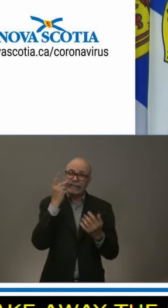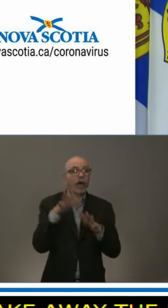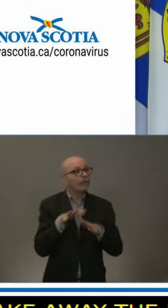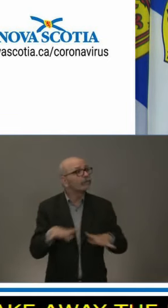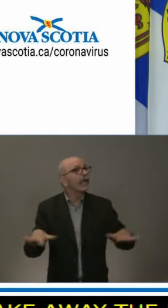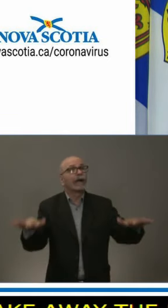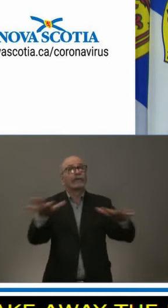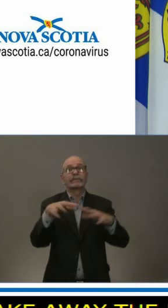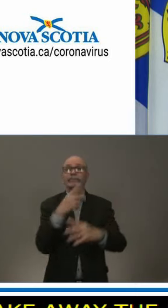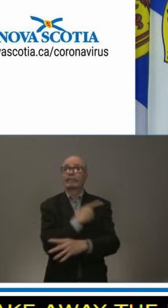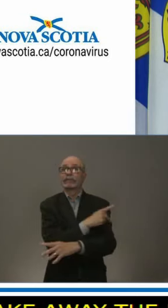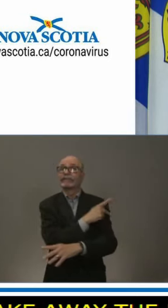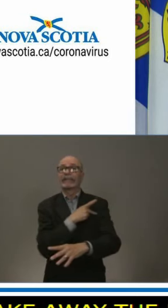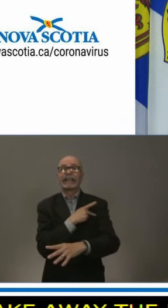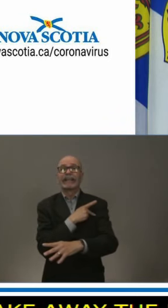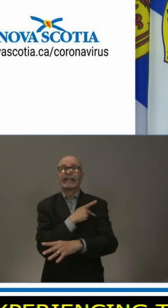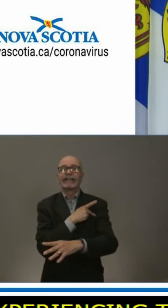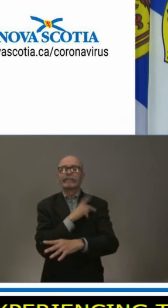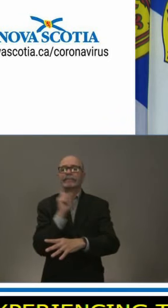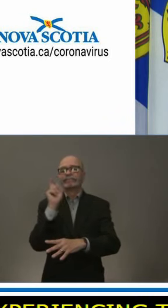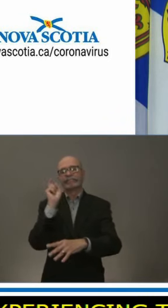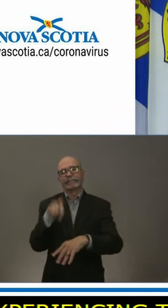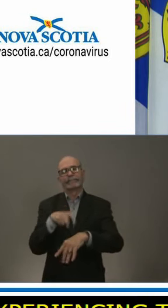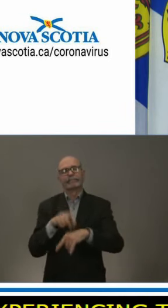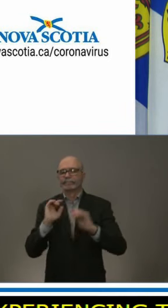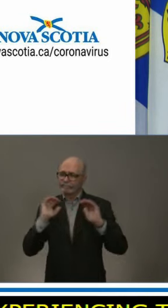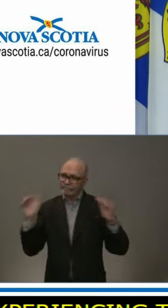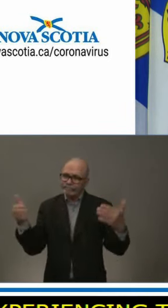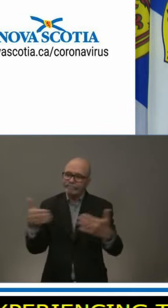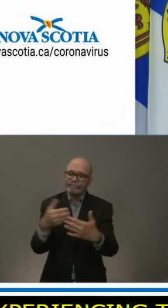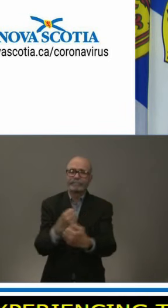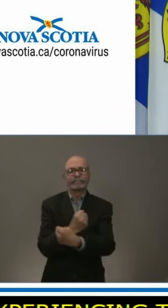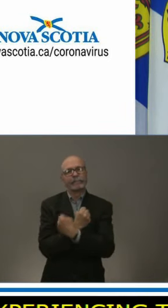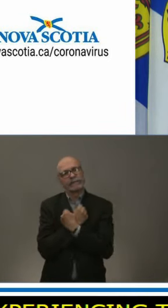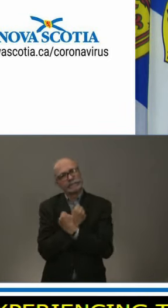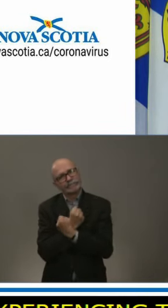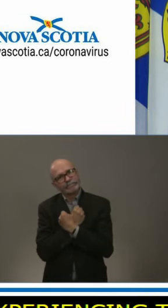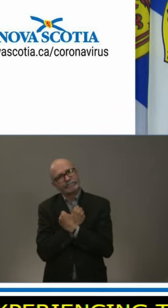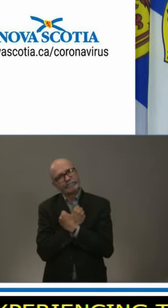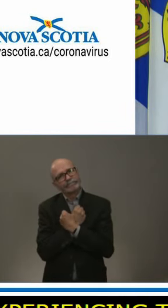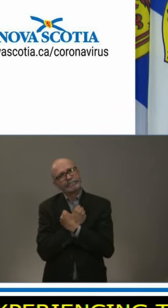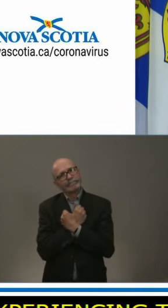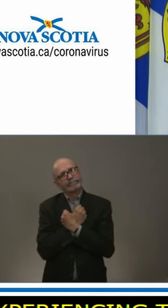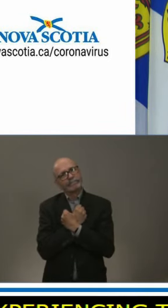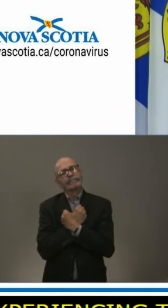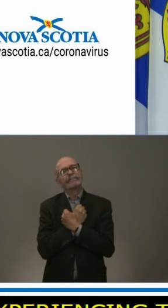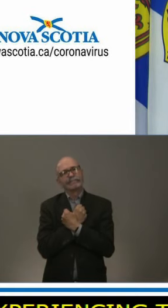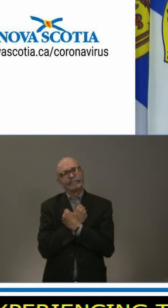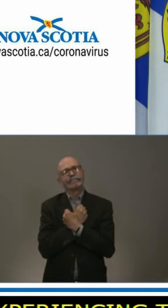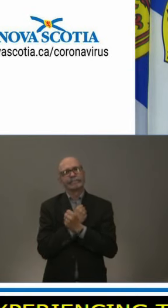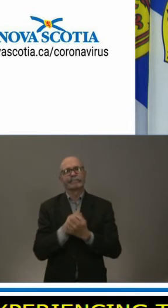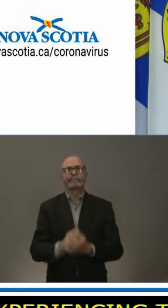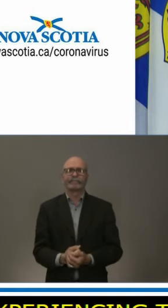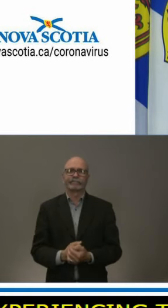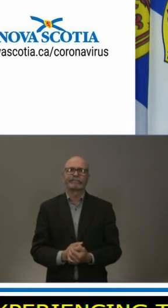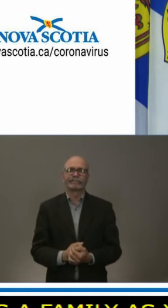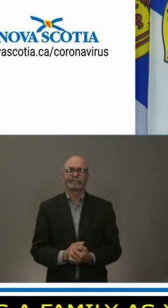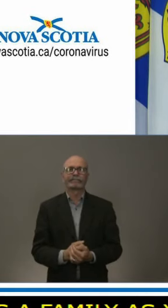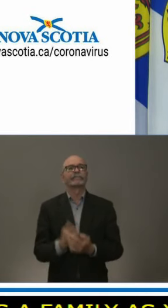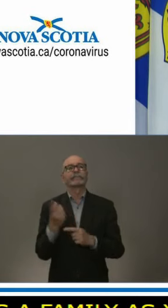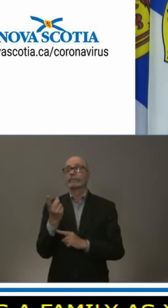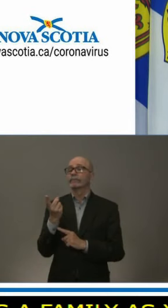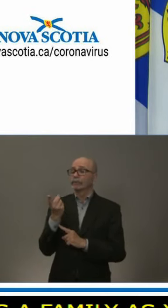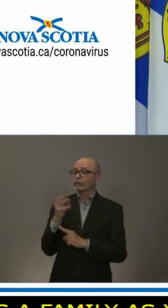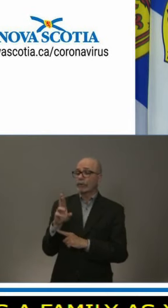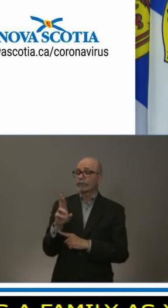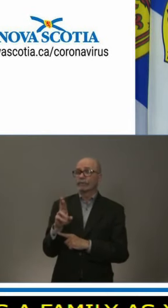around you as a family as you go through this very, very difficult time. Dr. Strang will now give us an update